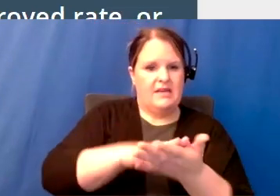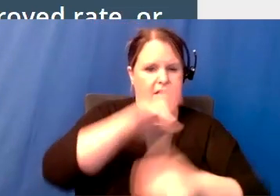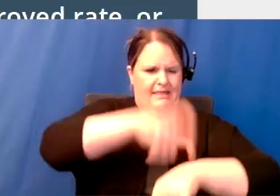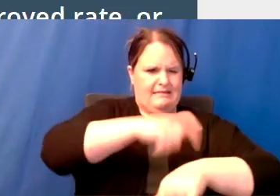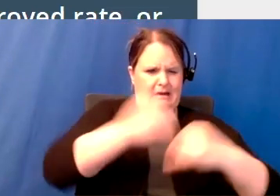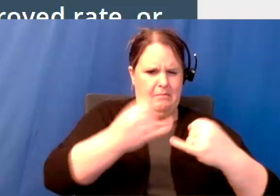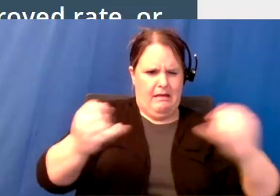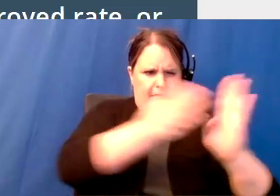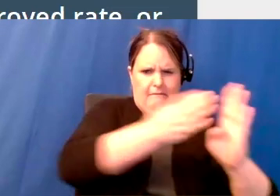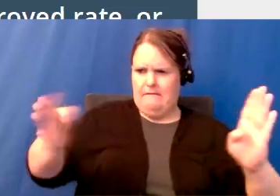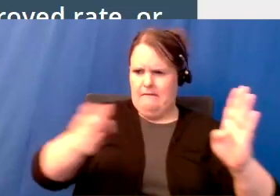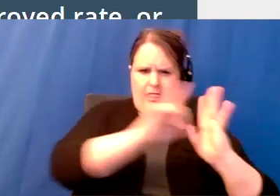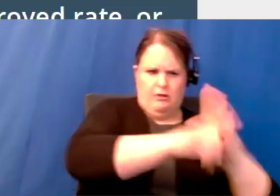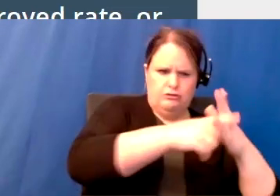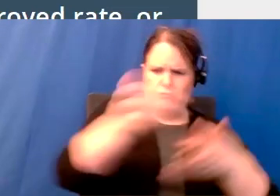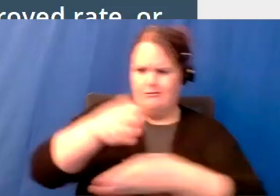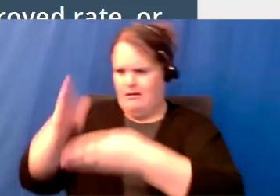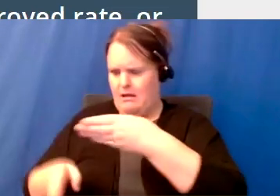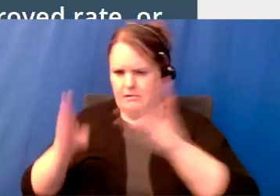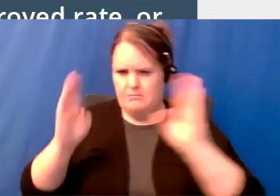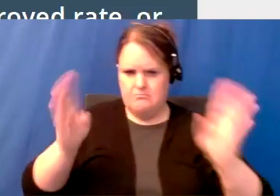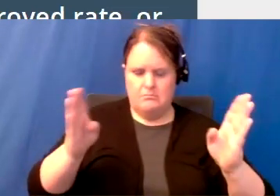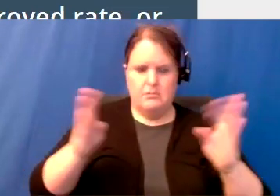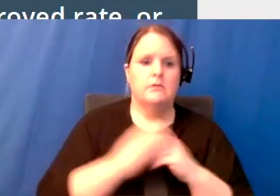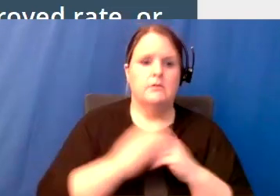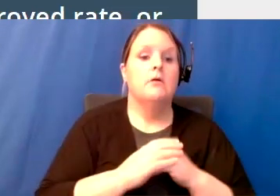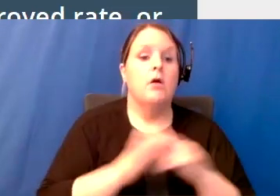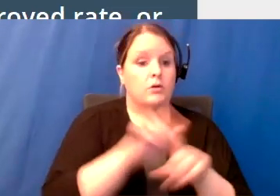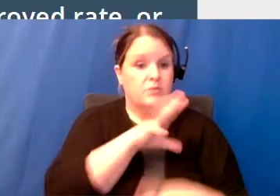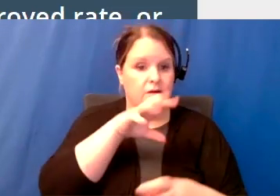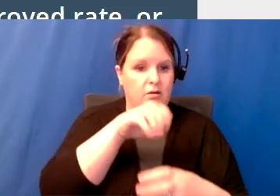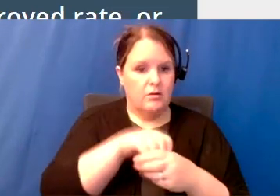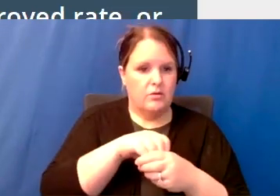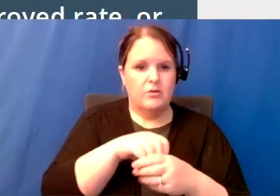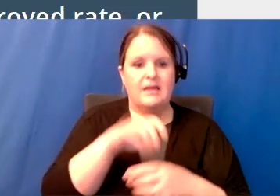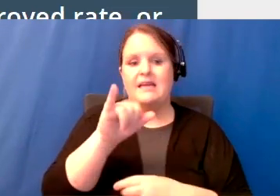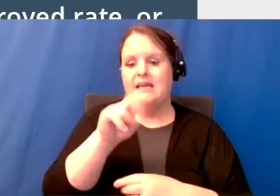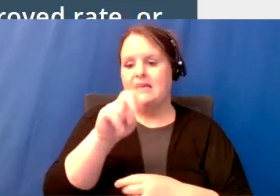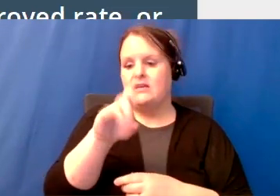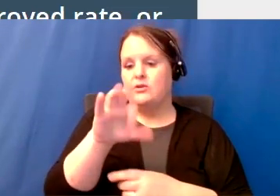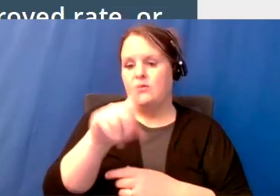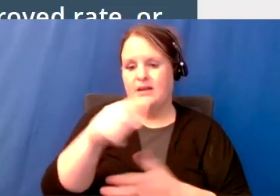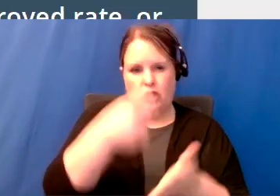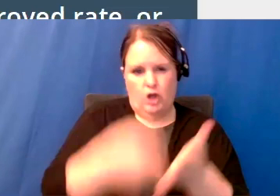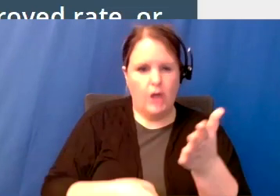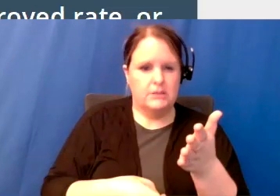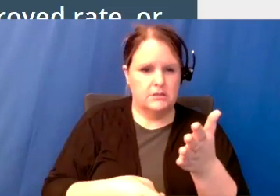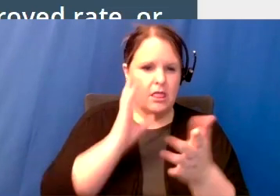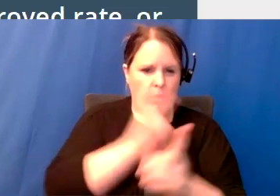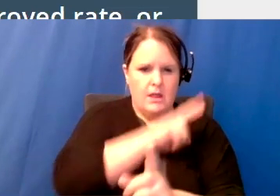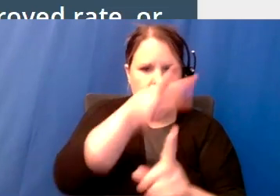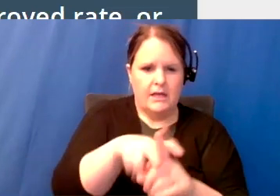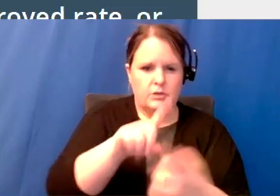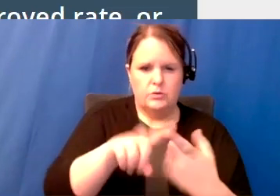So the start and end dates of the project. You also should include the indirect cost rate that is applicable to the